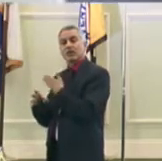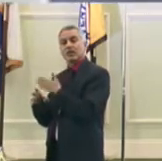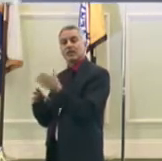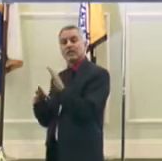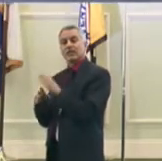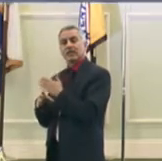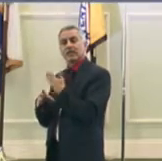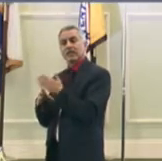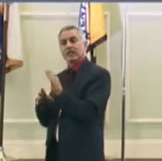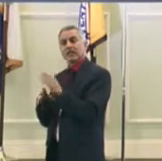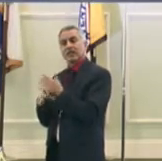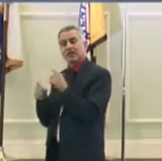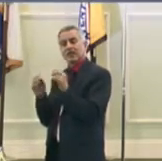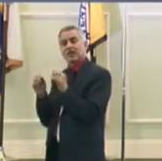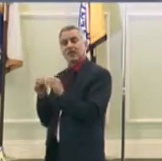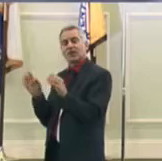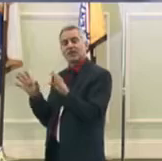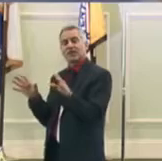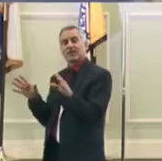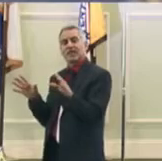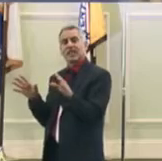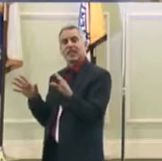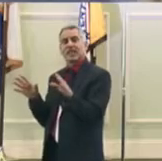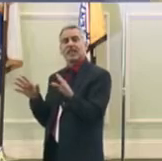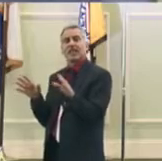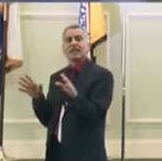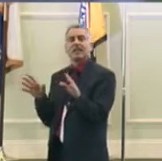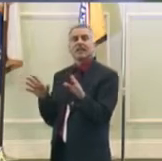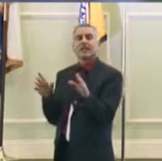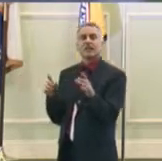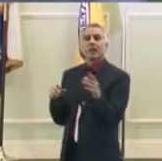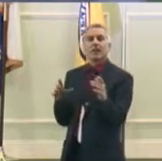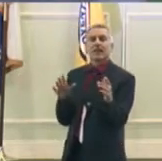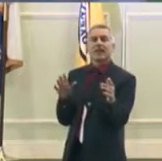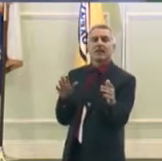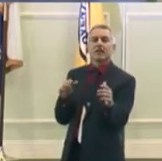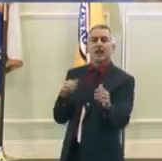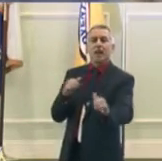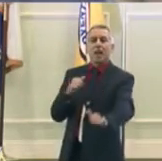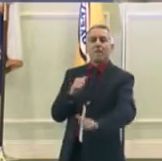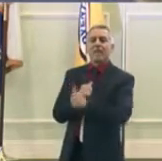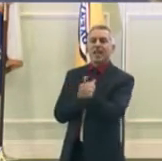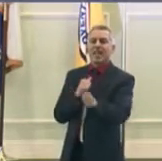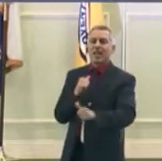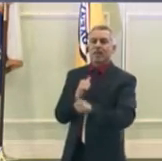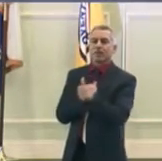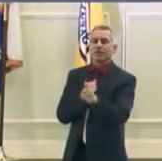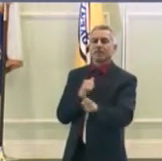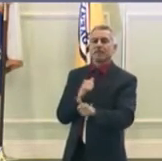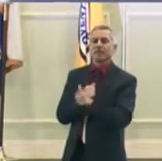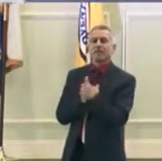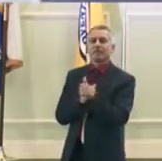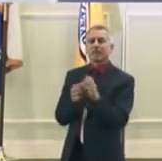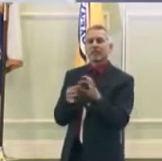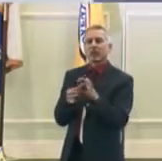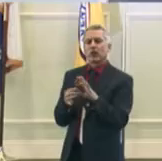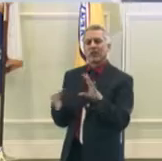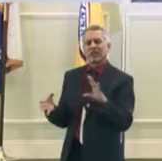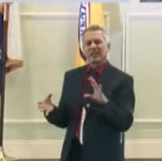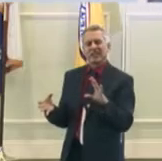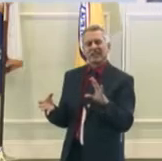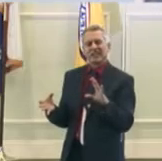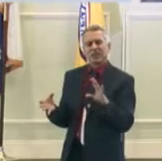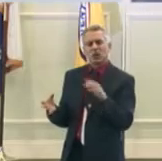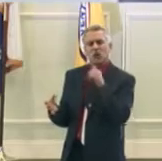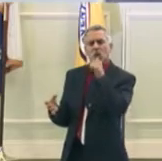That's what he did. While being blamed incorrectly for death and separation, that's not who